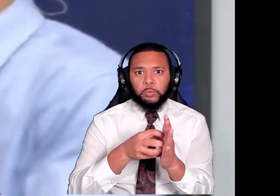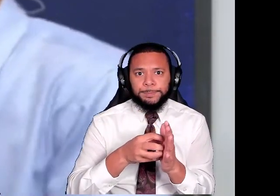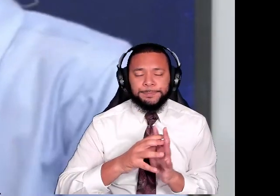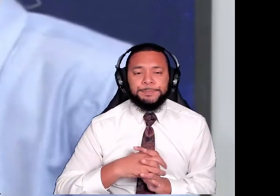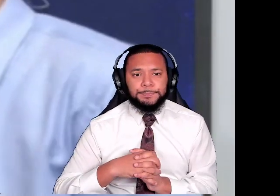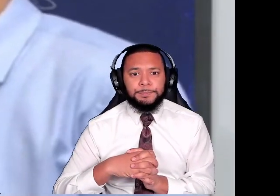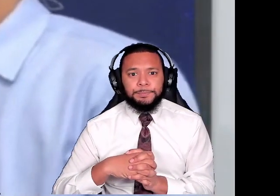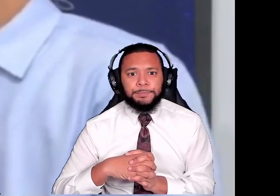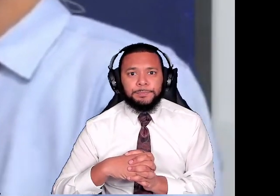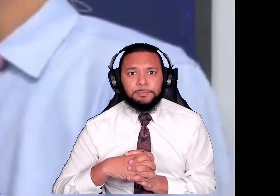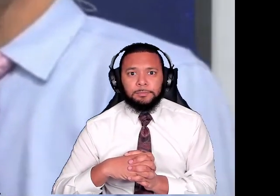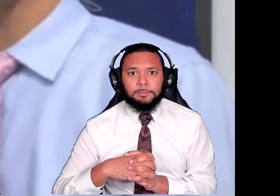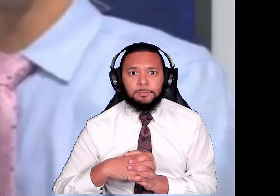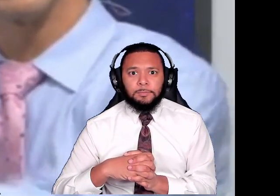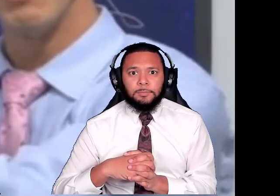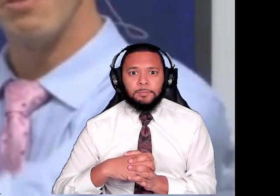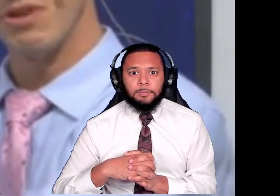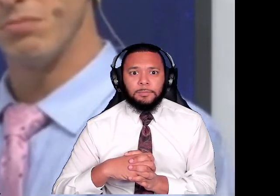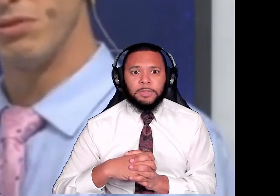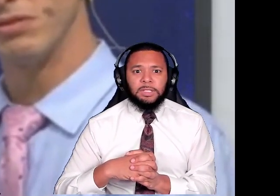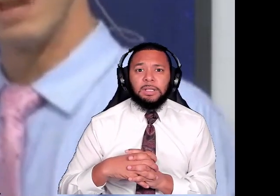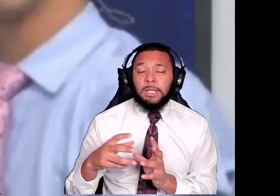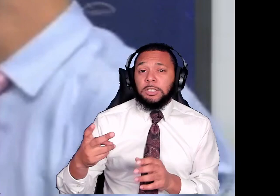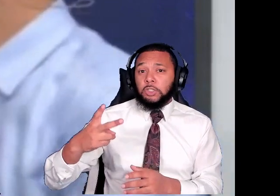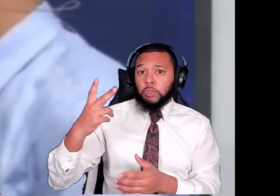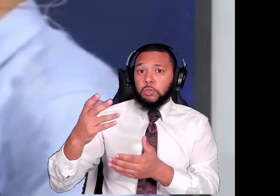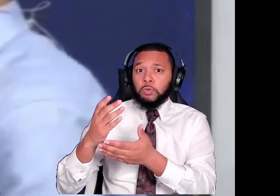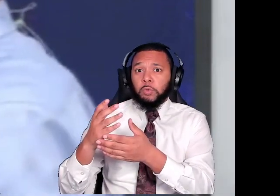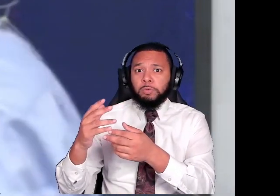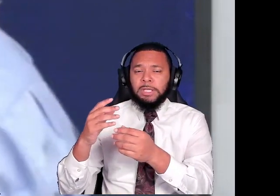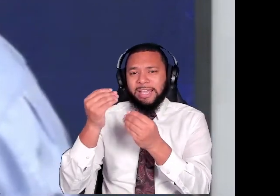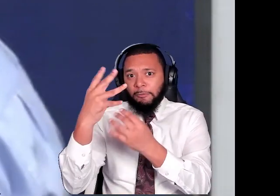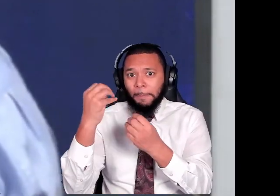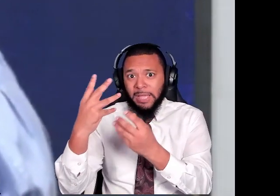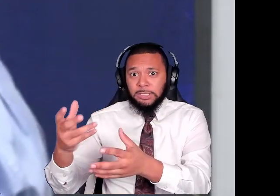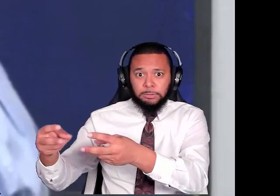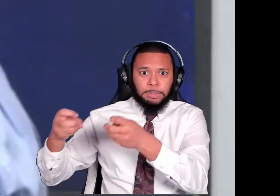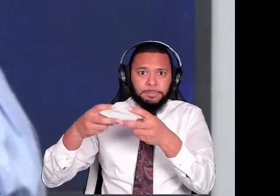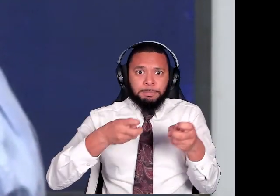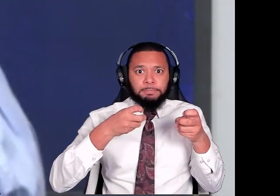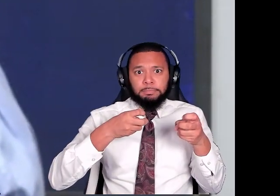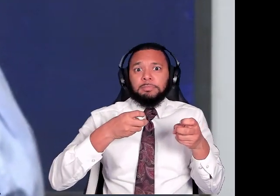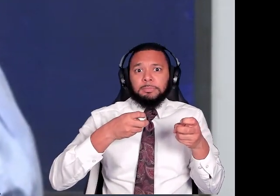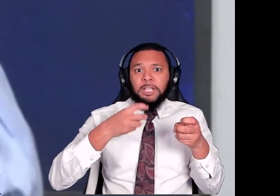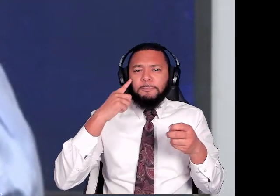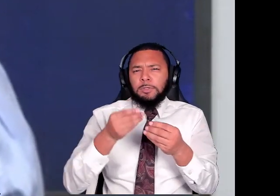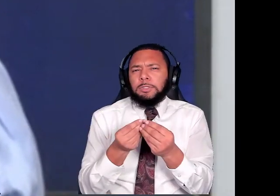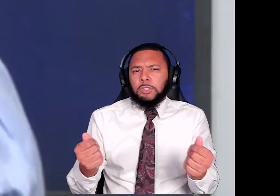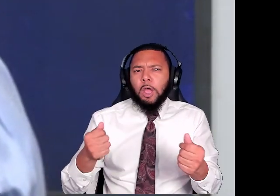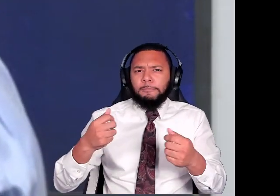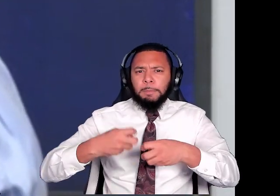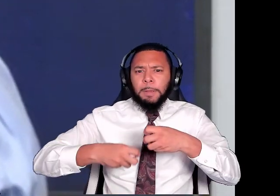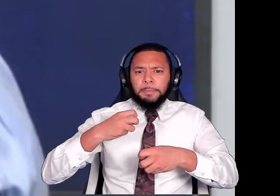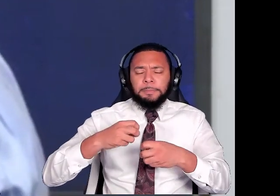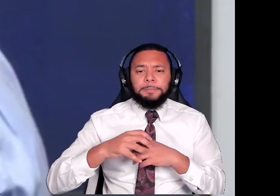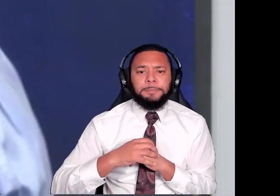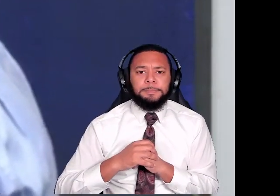Those are two pieces of the puzzle that we've already pulled out from the problem. Now, if you'll remember, she wanted to